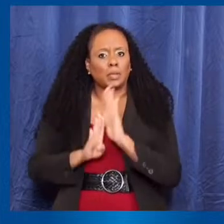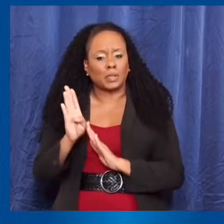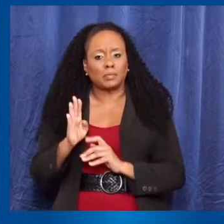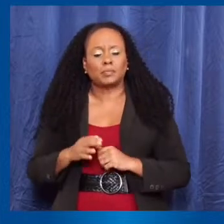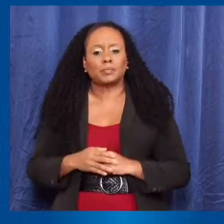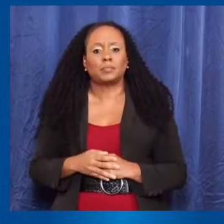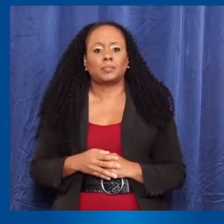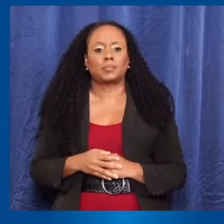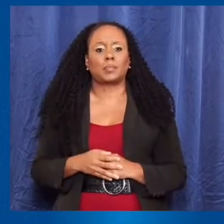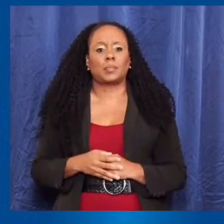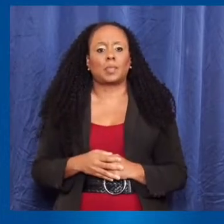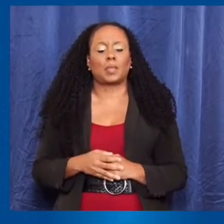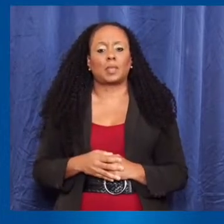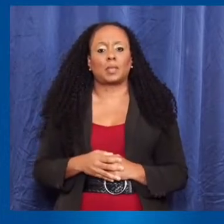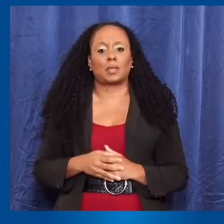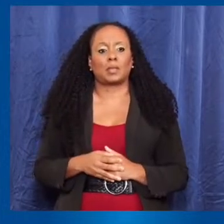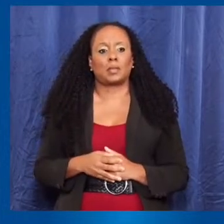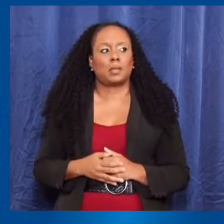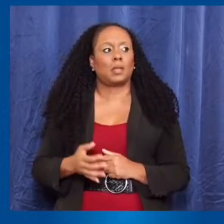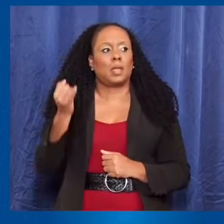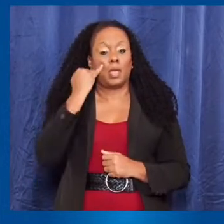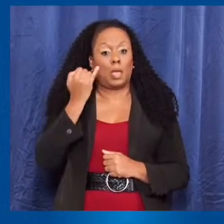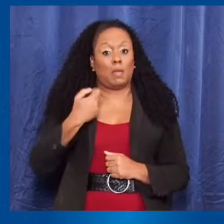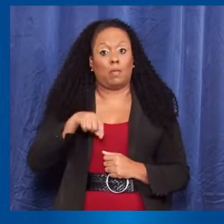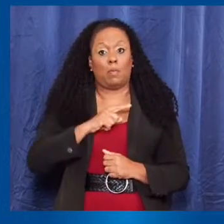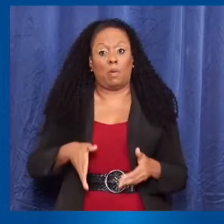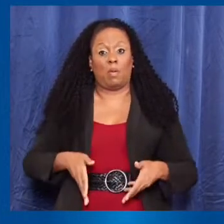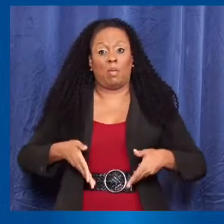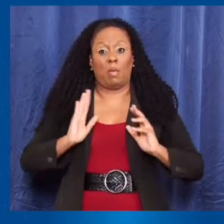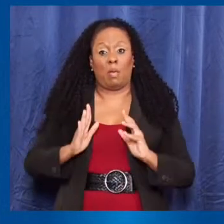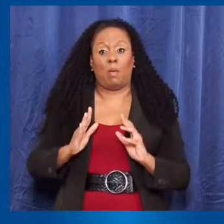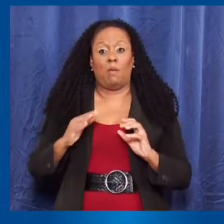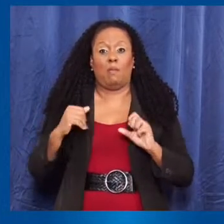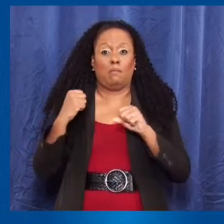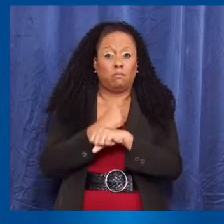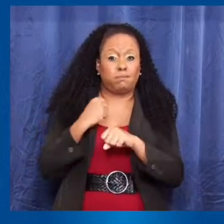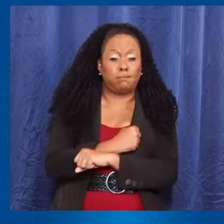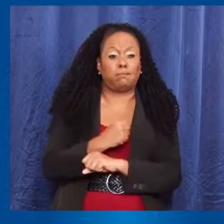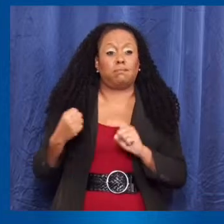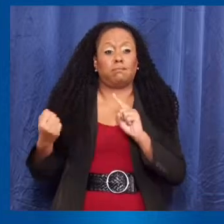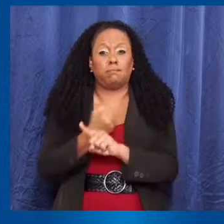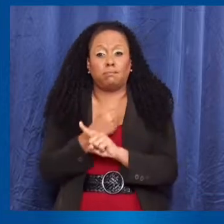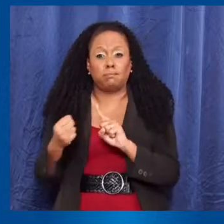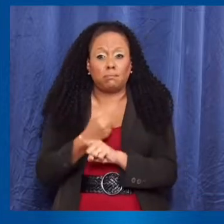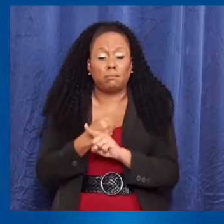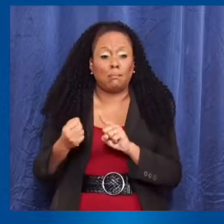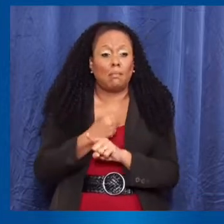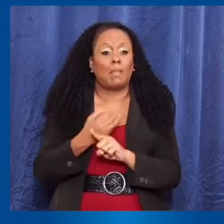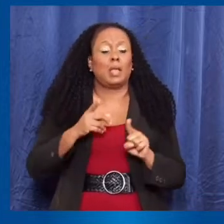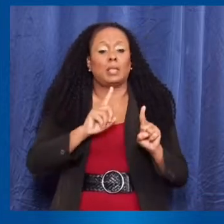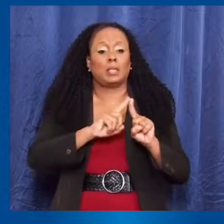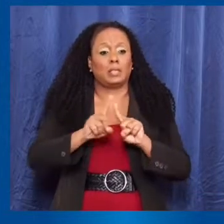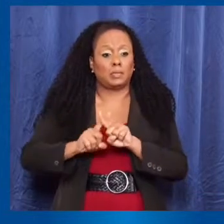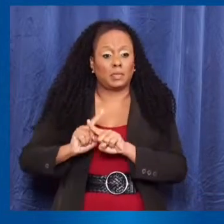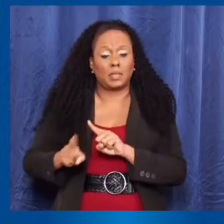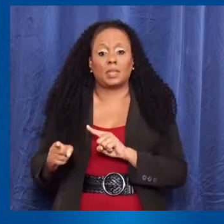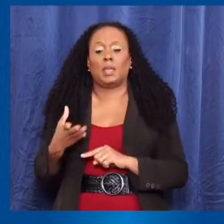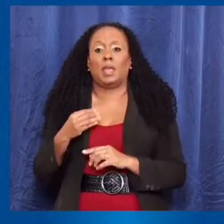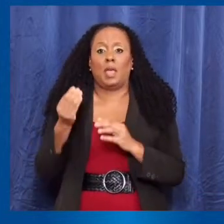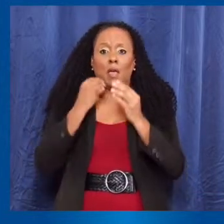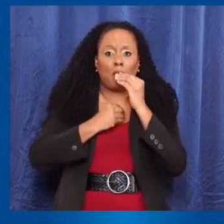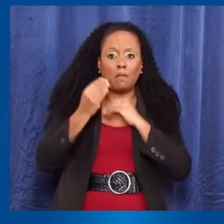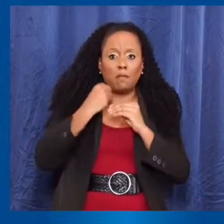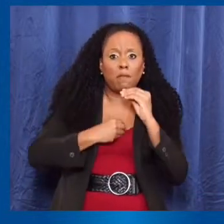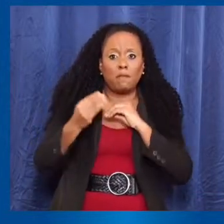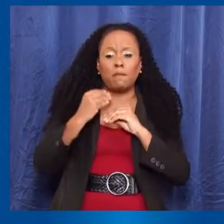of climate and the pandemic and of violence and of the digital divide and of food